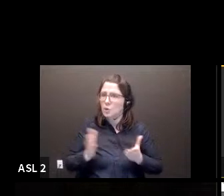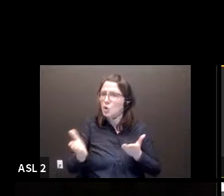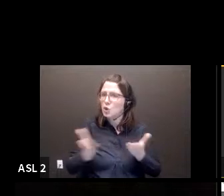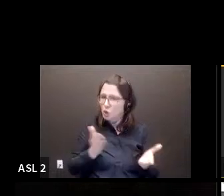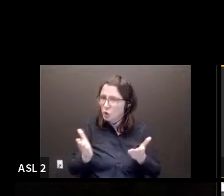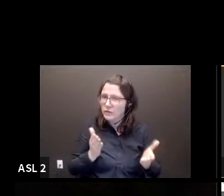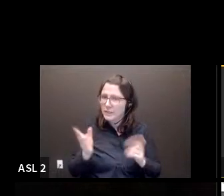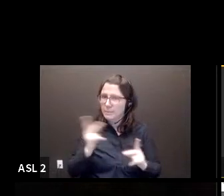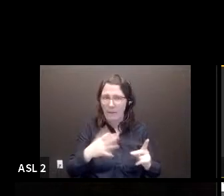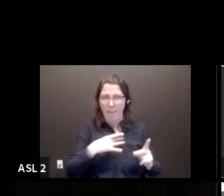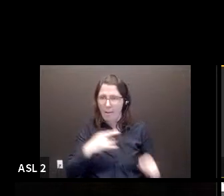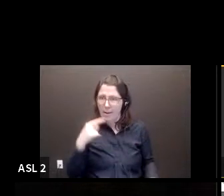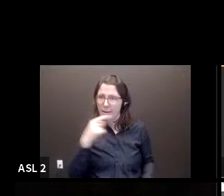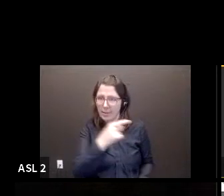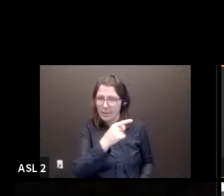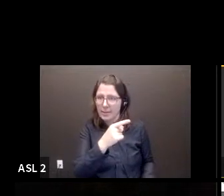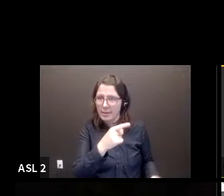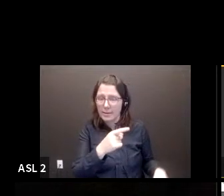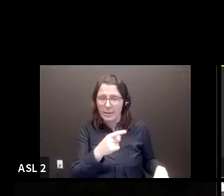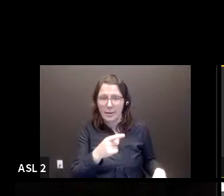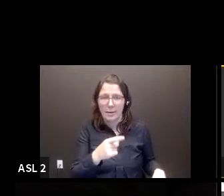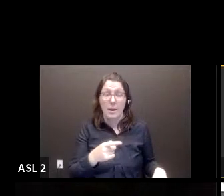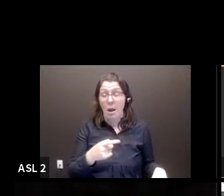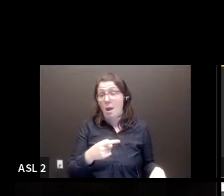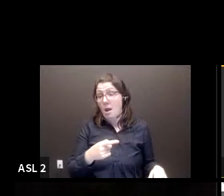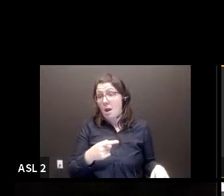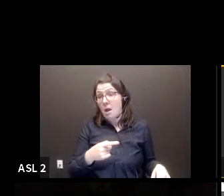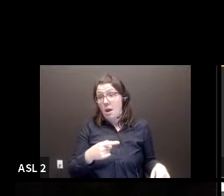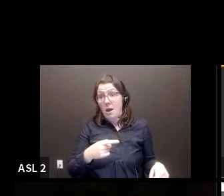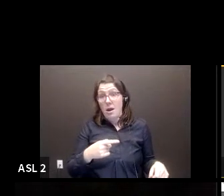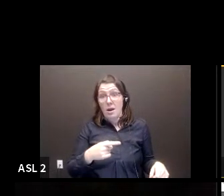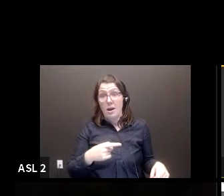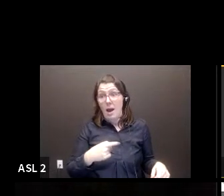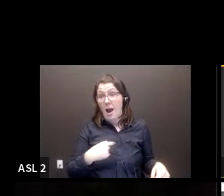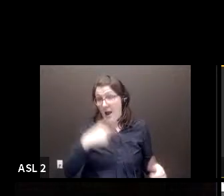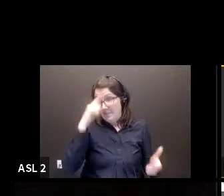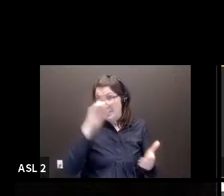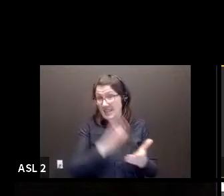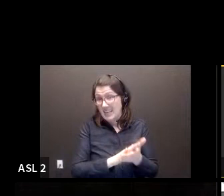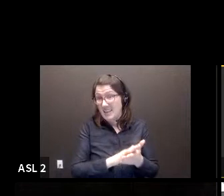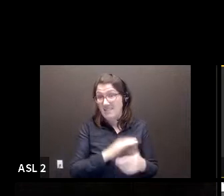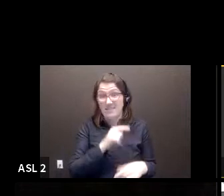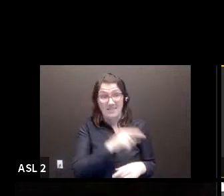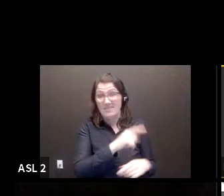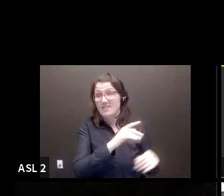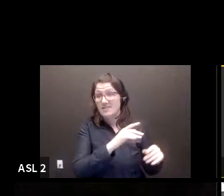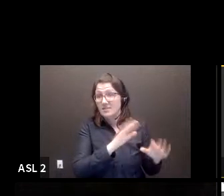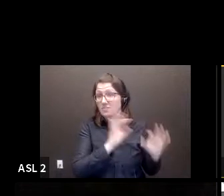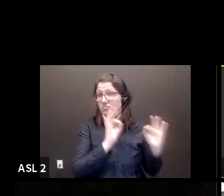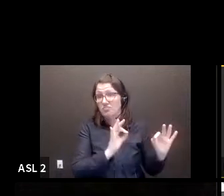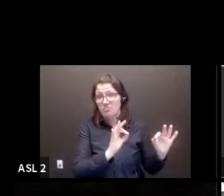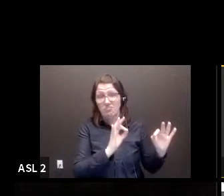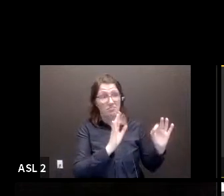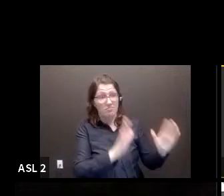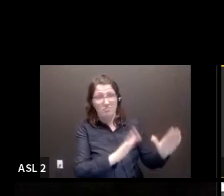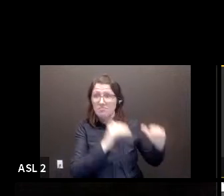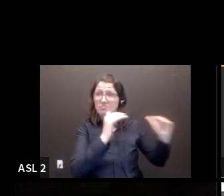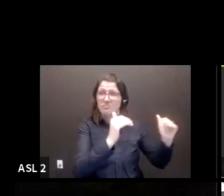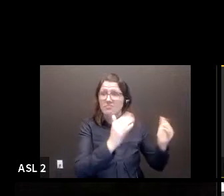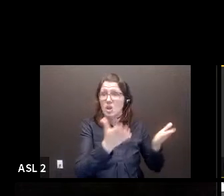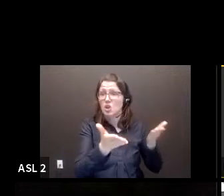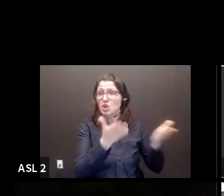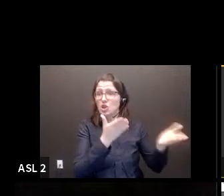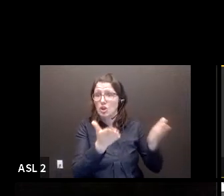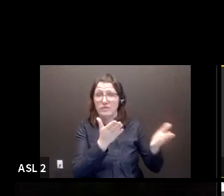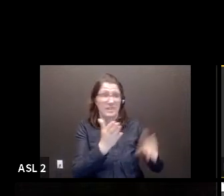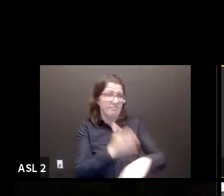i believe and for the reasons it'll be outlined in the presentation of the board it's an enhanced product for the board for the for the service for the city for the